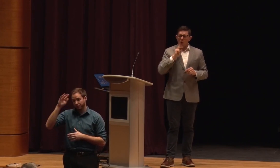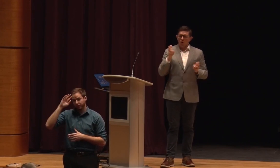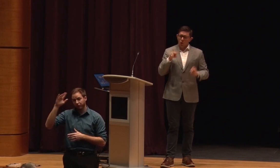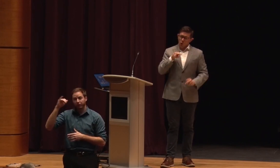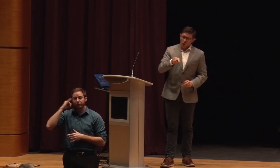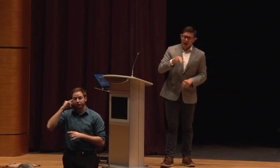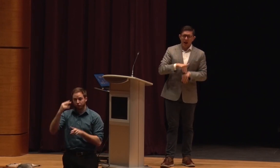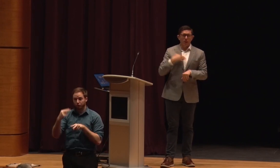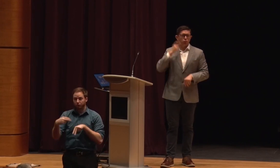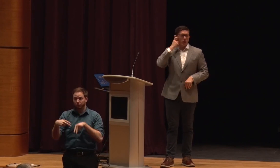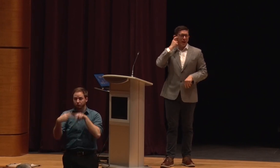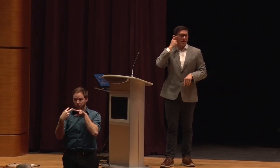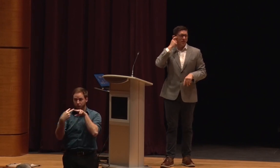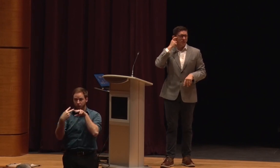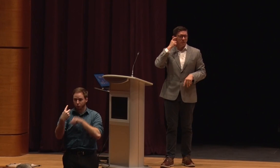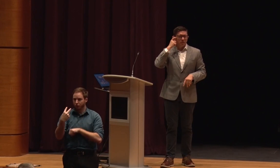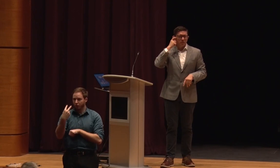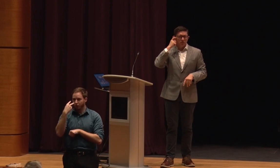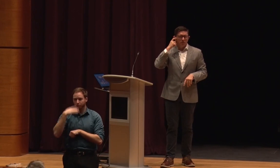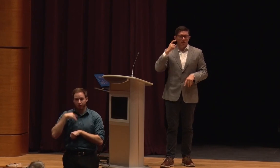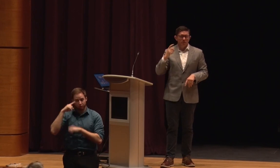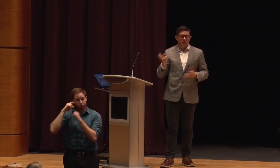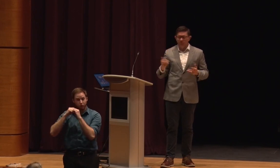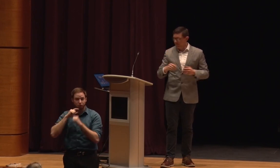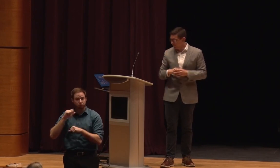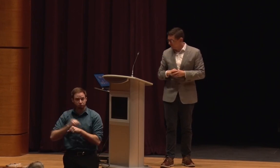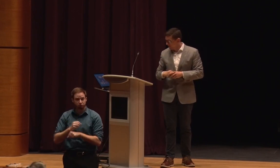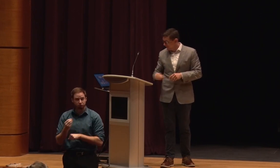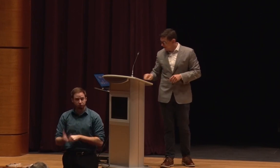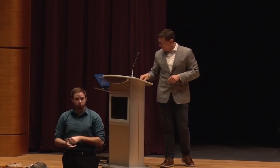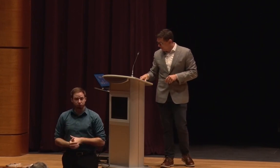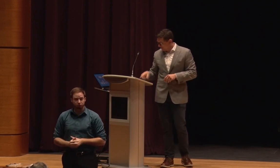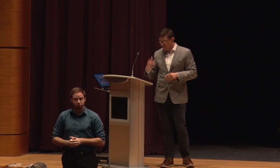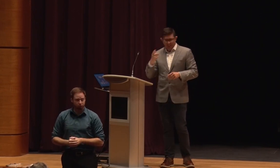my eyes, you're actually looking at my brain.